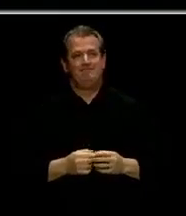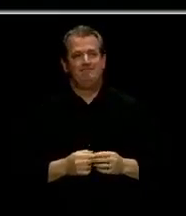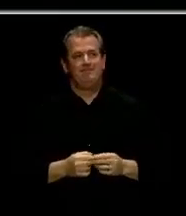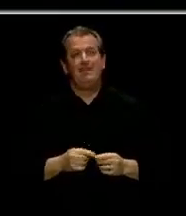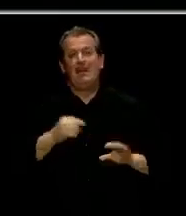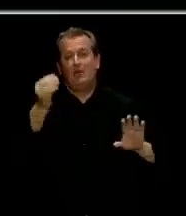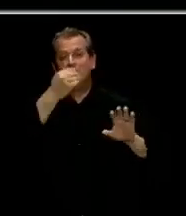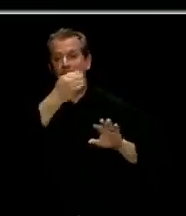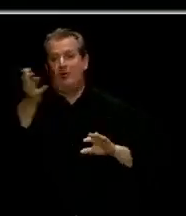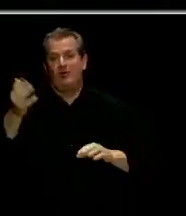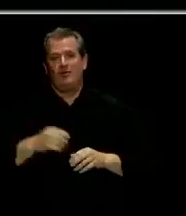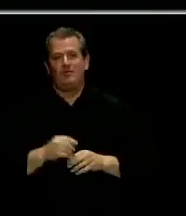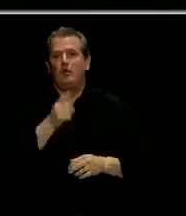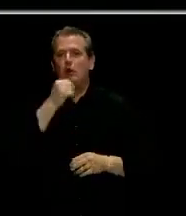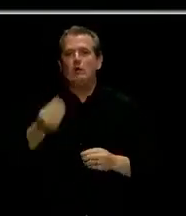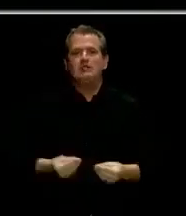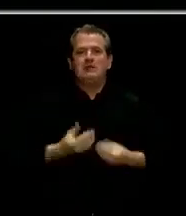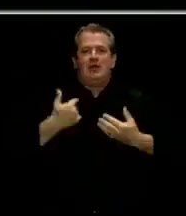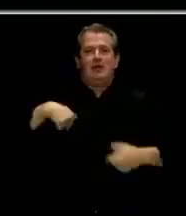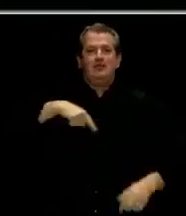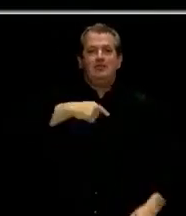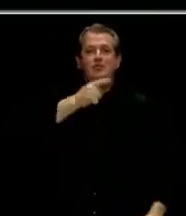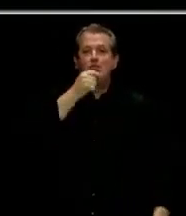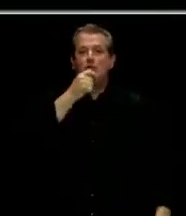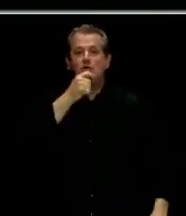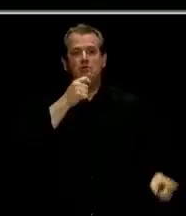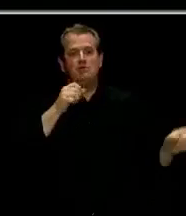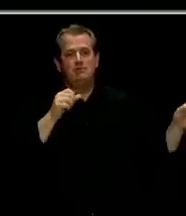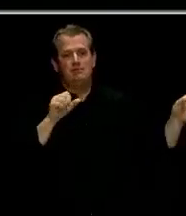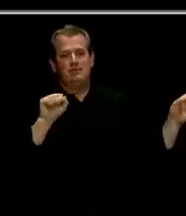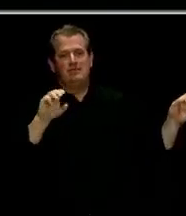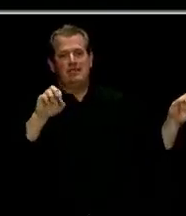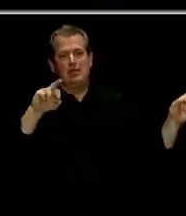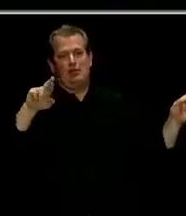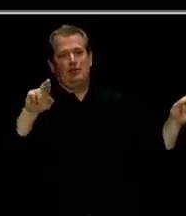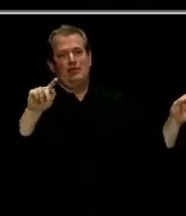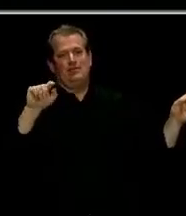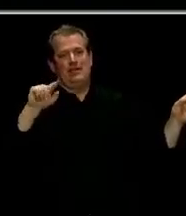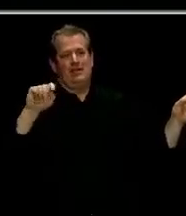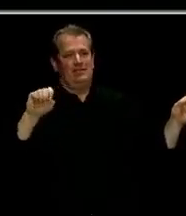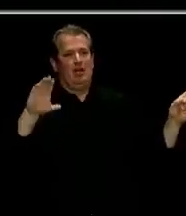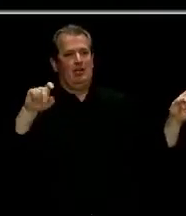I'll tell you who inspires us, Senator Jay Collins.